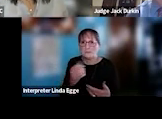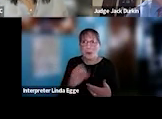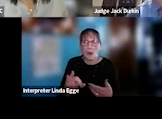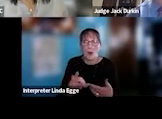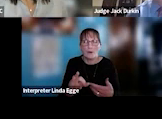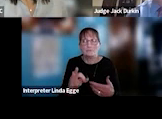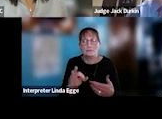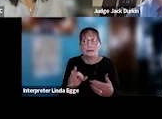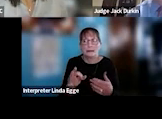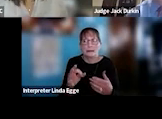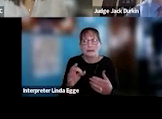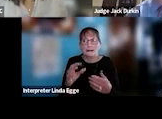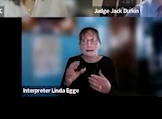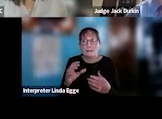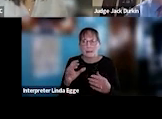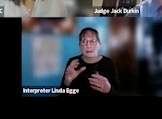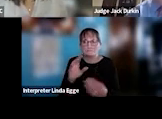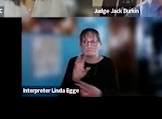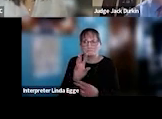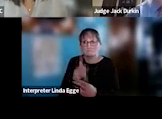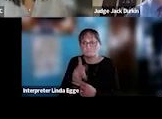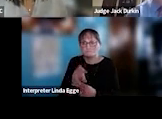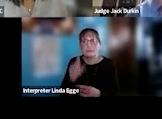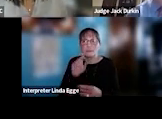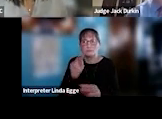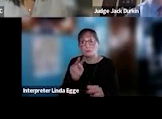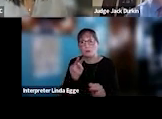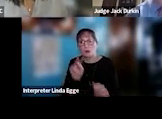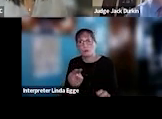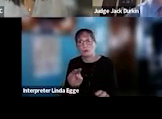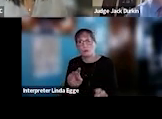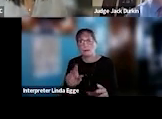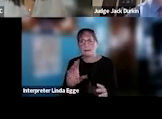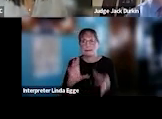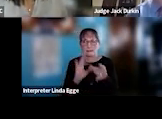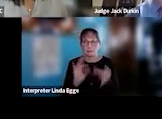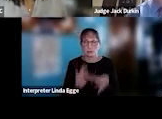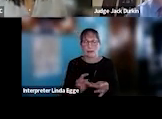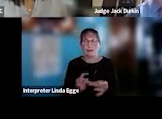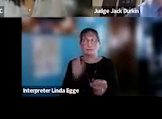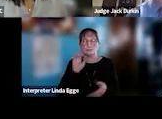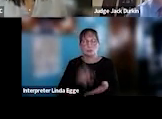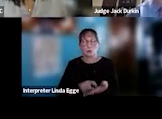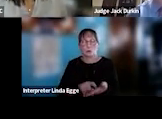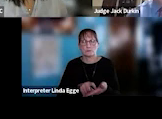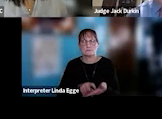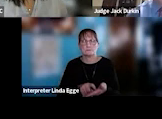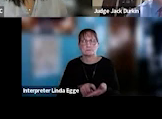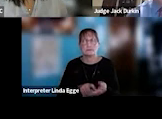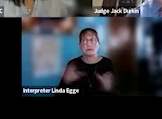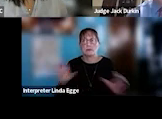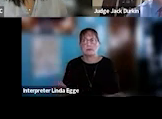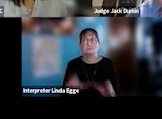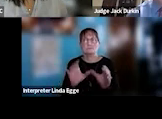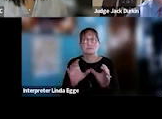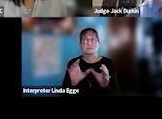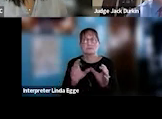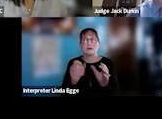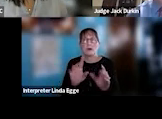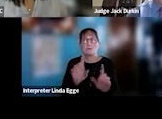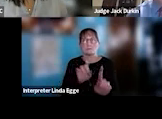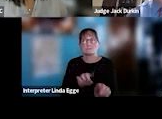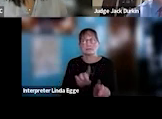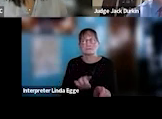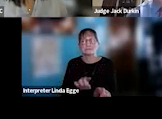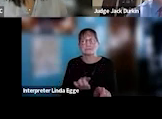the computer in time. So you should look in the chat. You should be seeing a certificate of attendance being